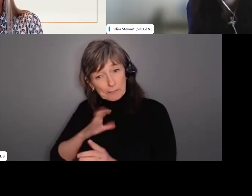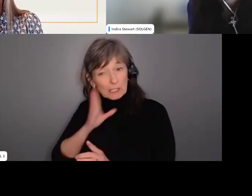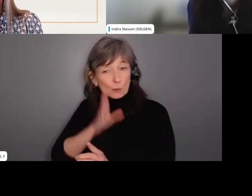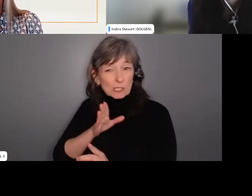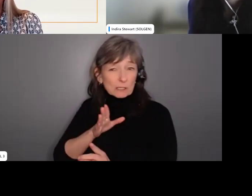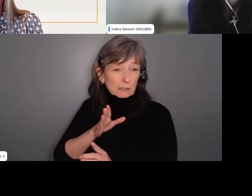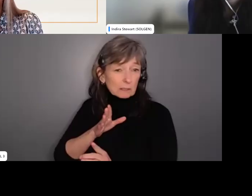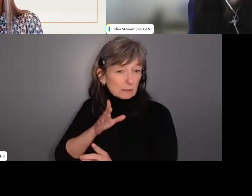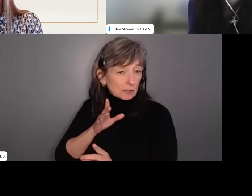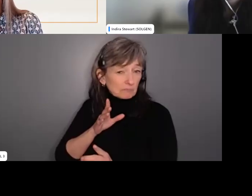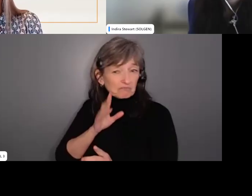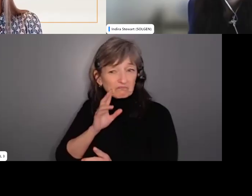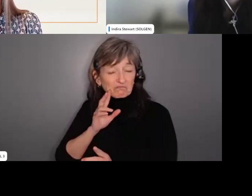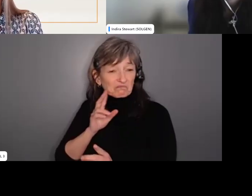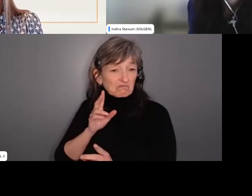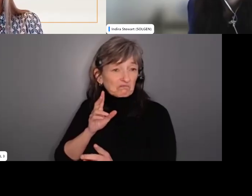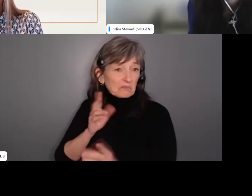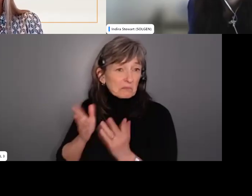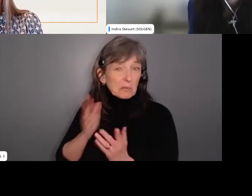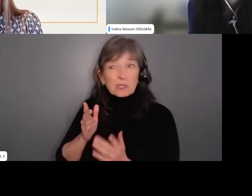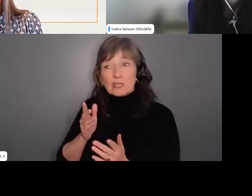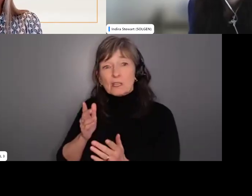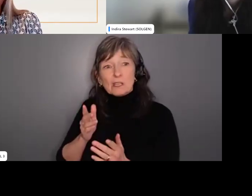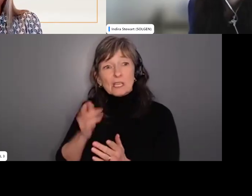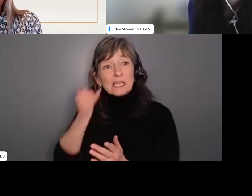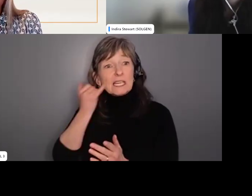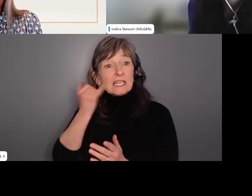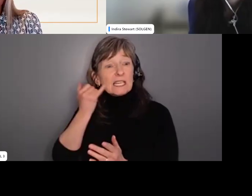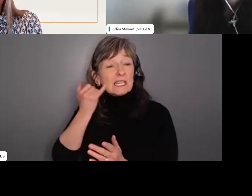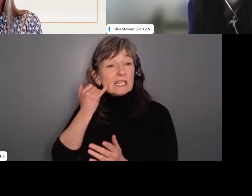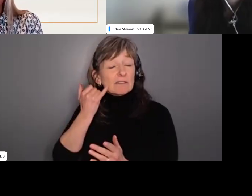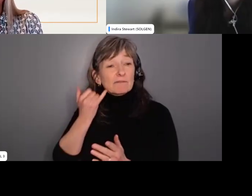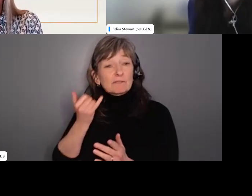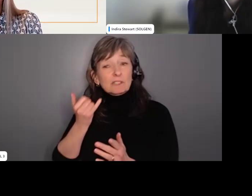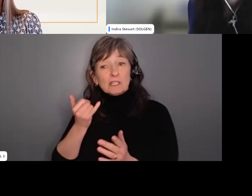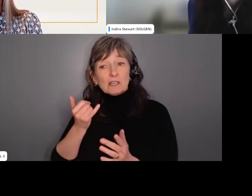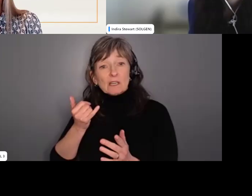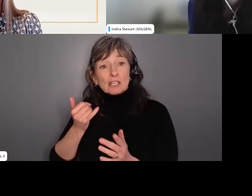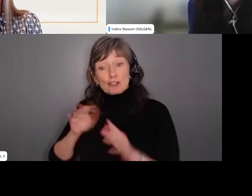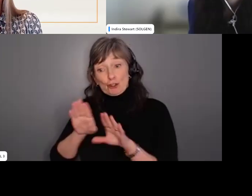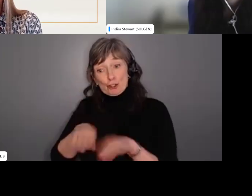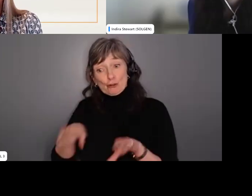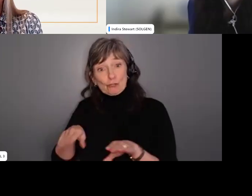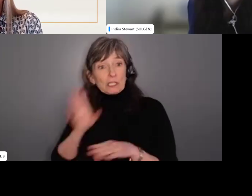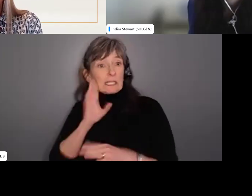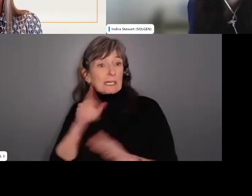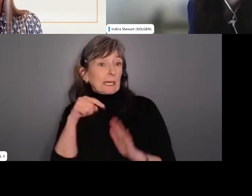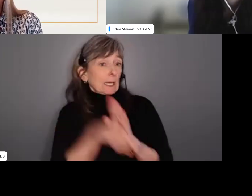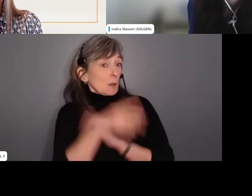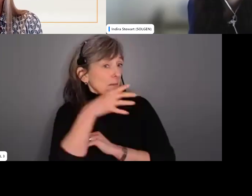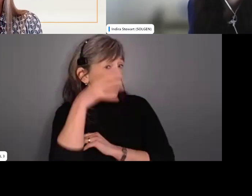perpetrators that may be adult children or different relationships, or is it specifically just IPV?